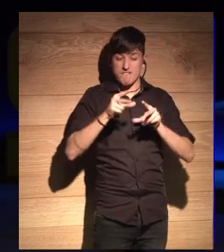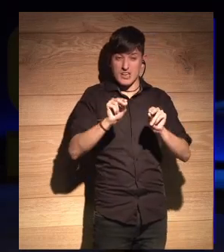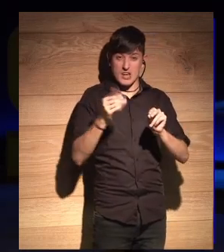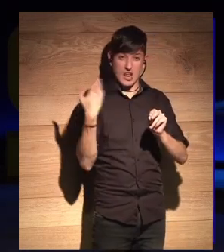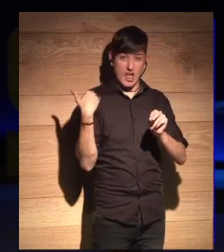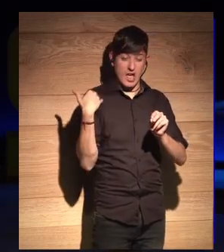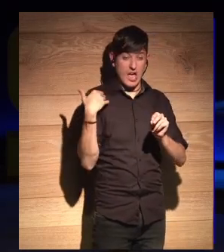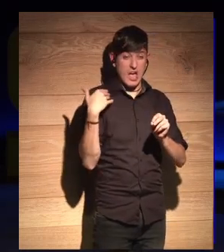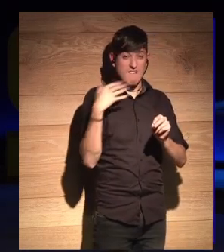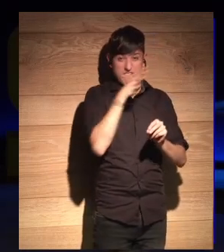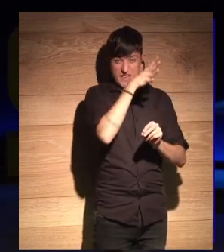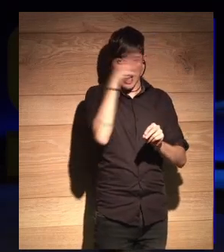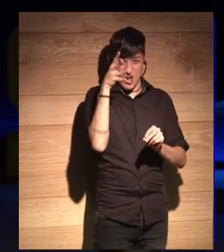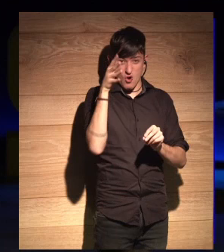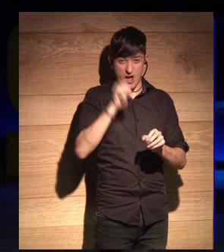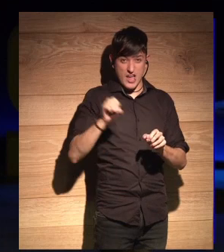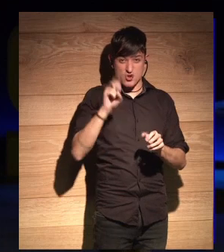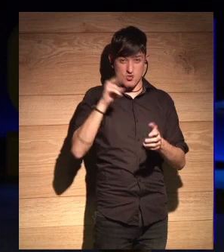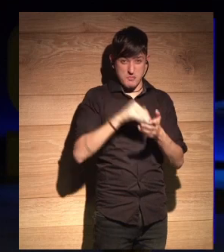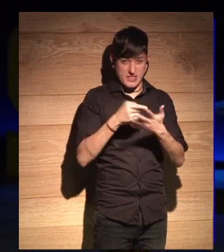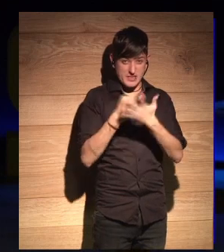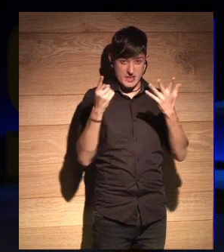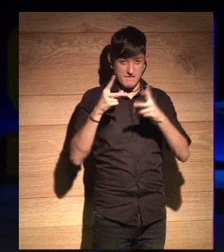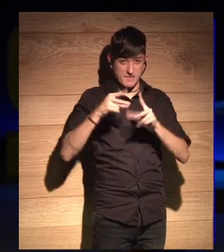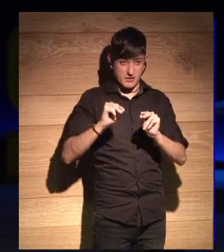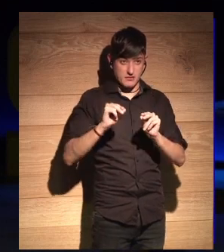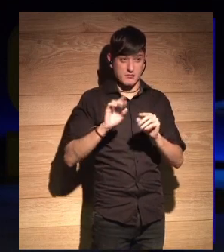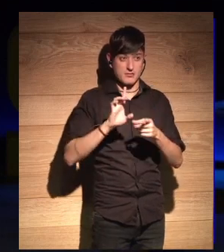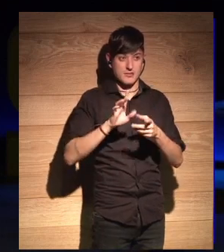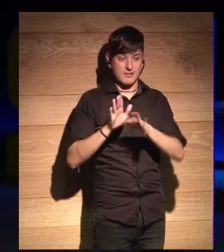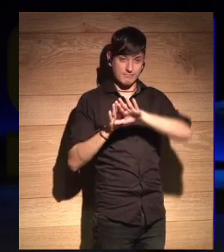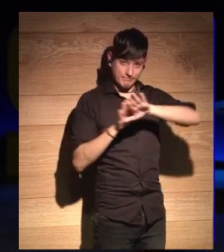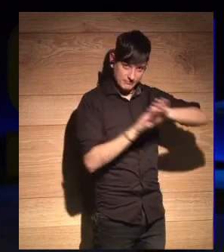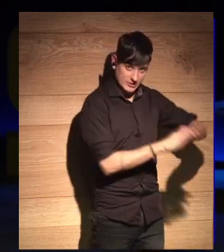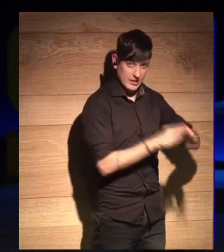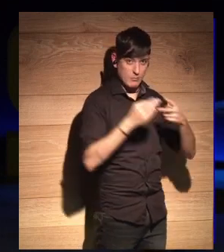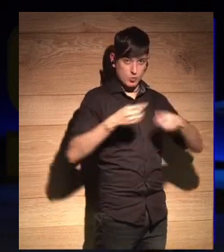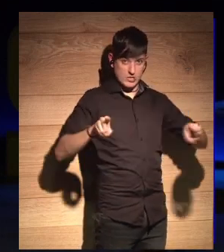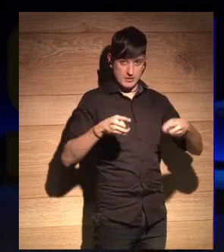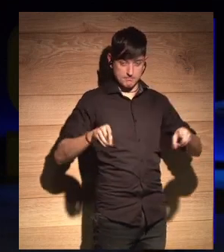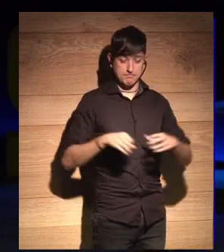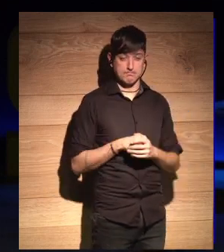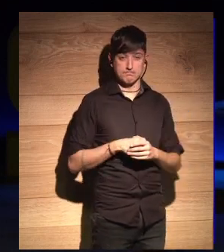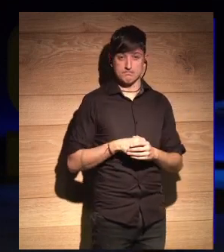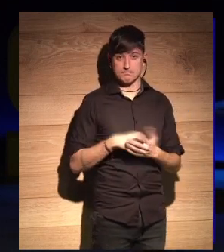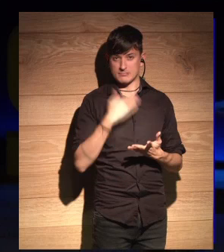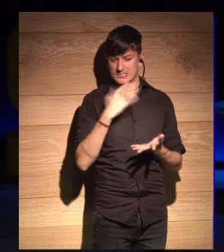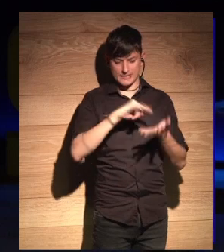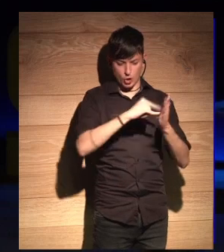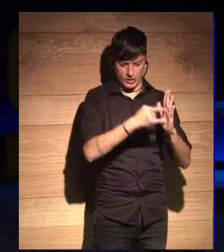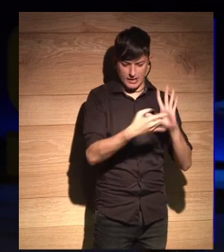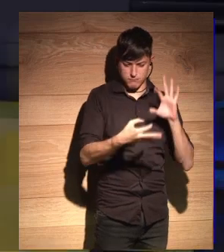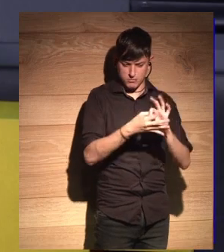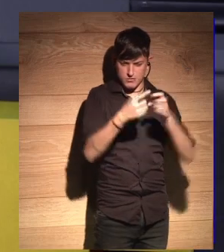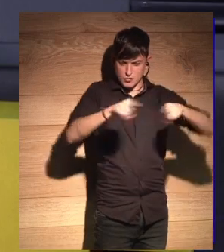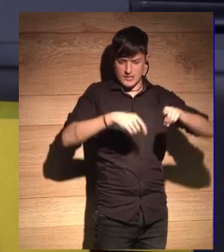and moved on to the music, which is another thing about technology that I can talk about. The access